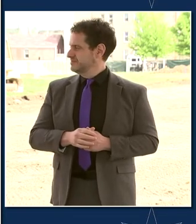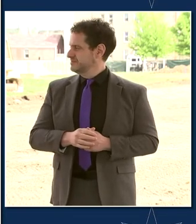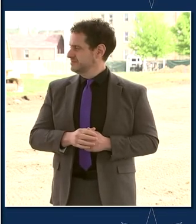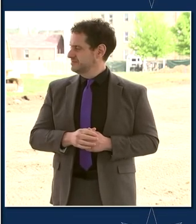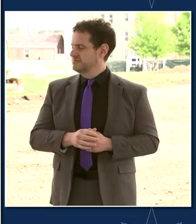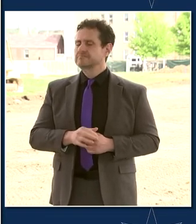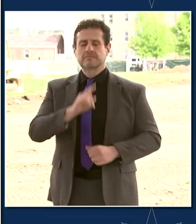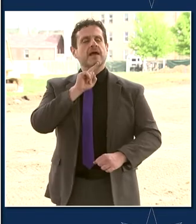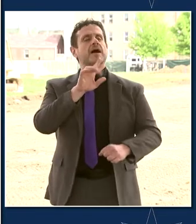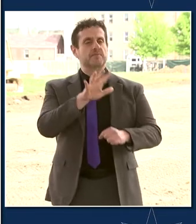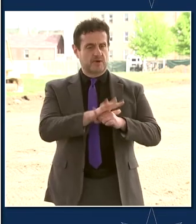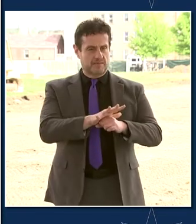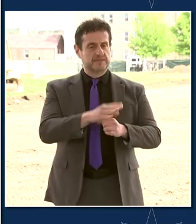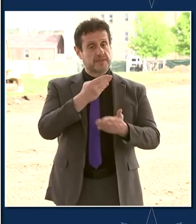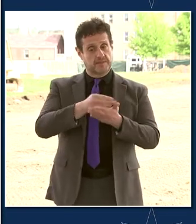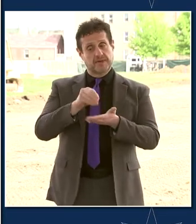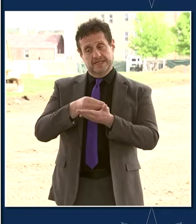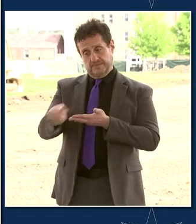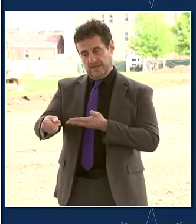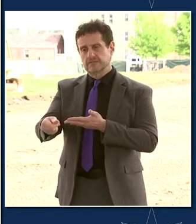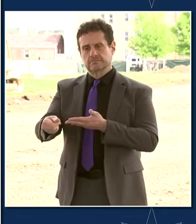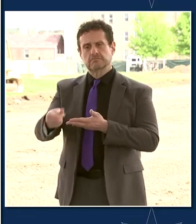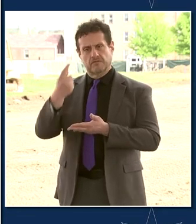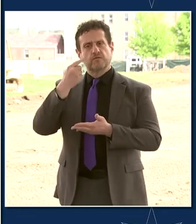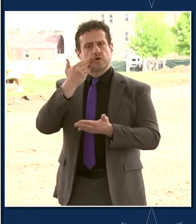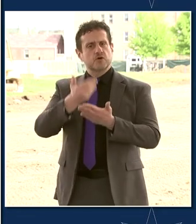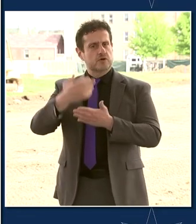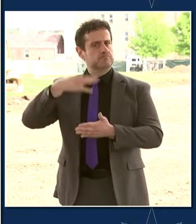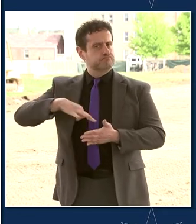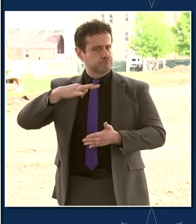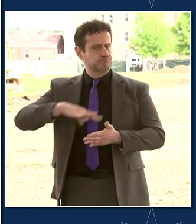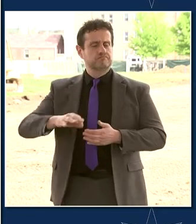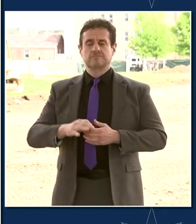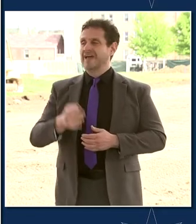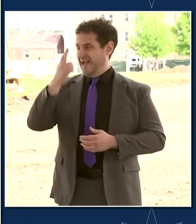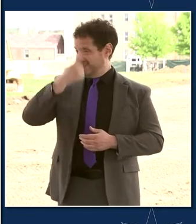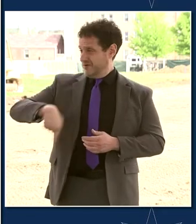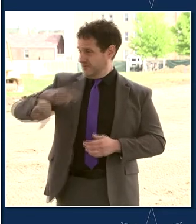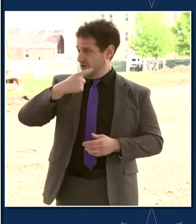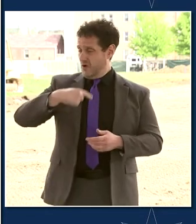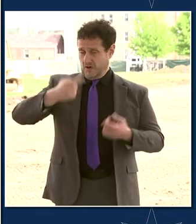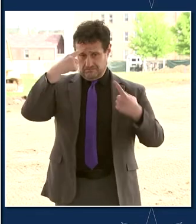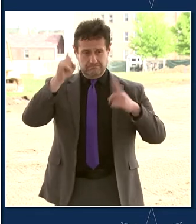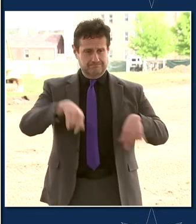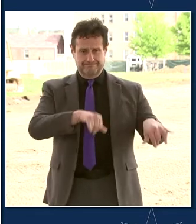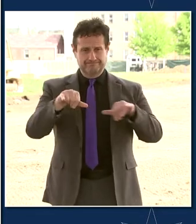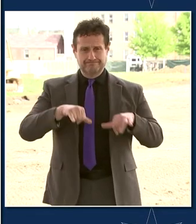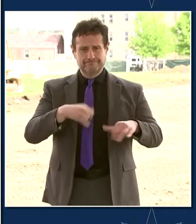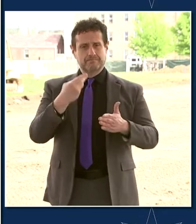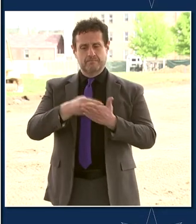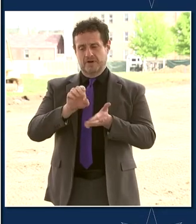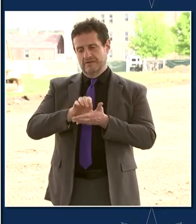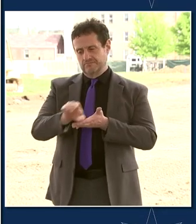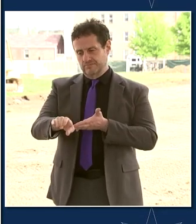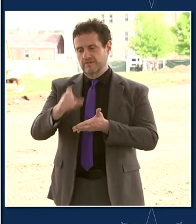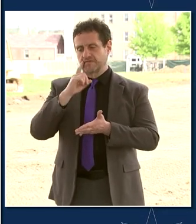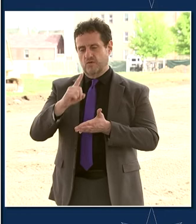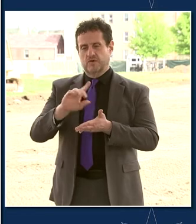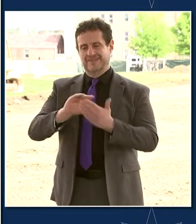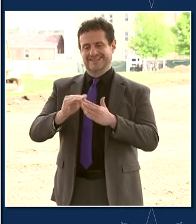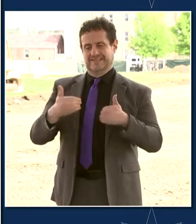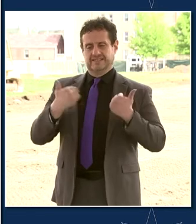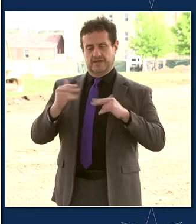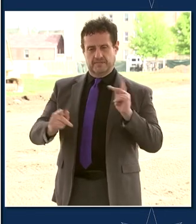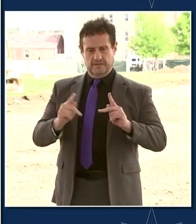I can assure you that it is money well spent. I think we can all collectively agree that any money spent on our city's youth is money well